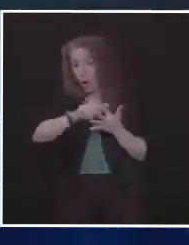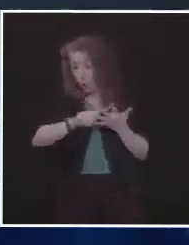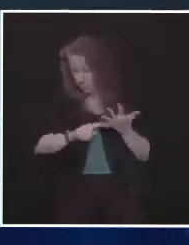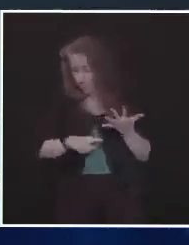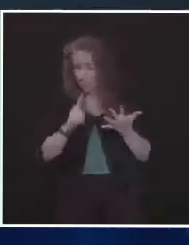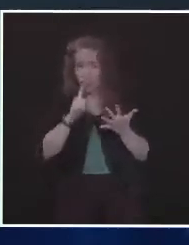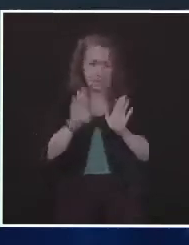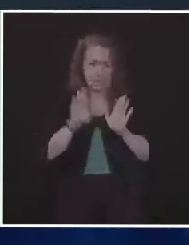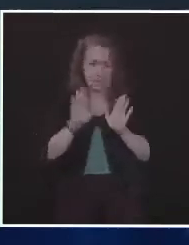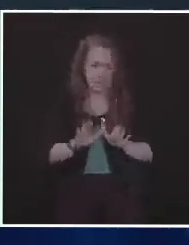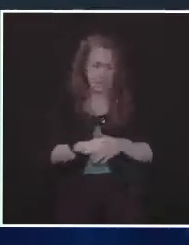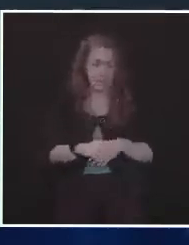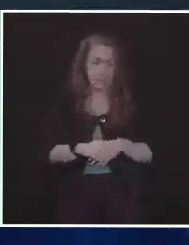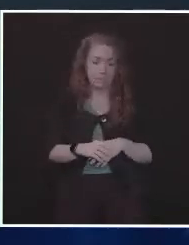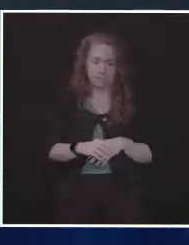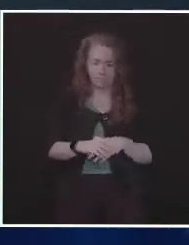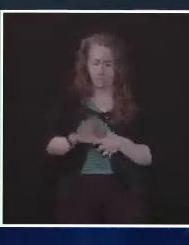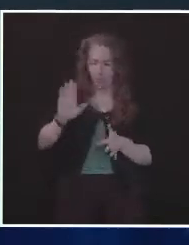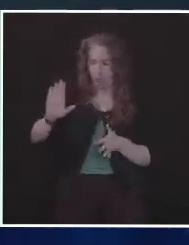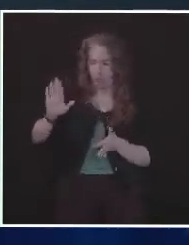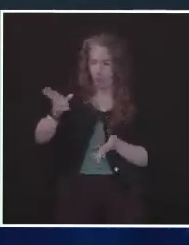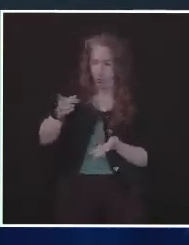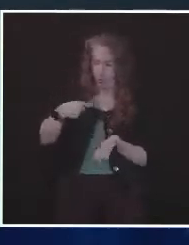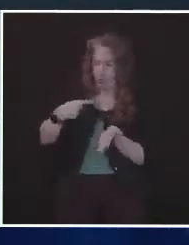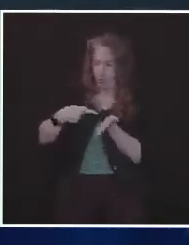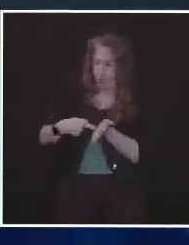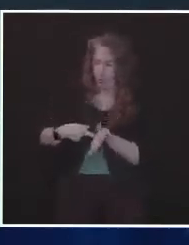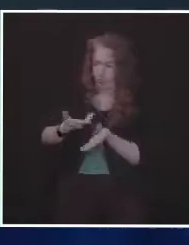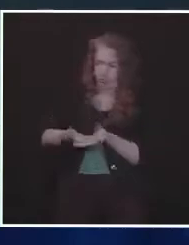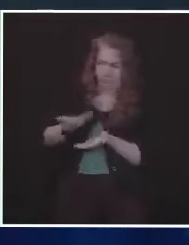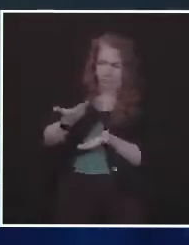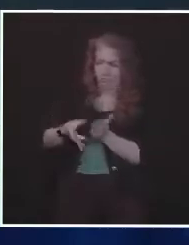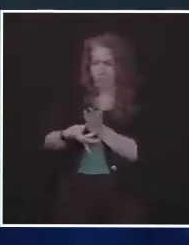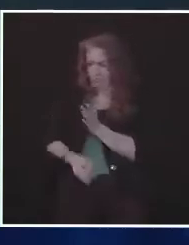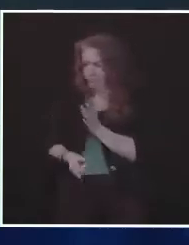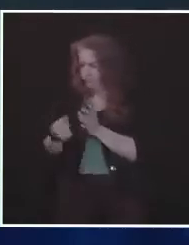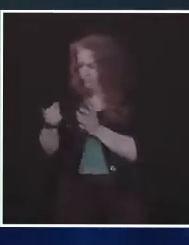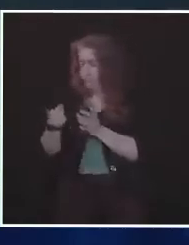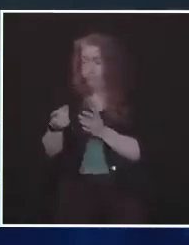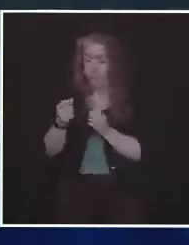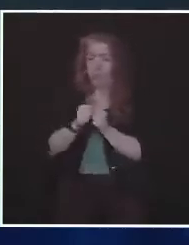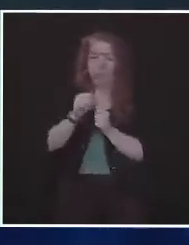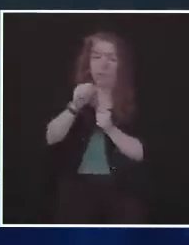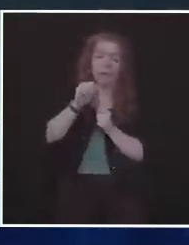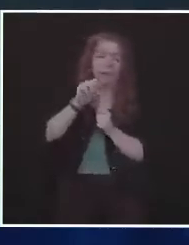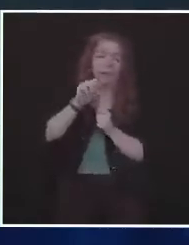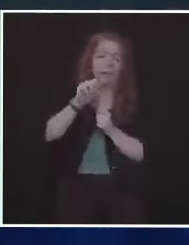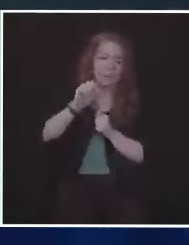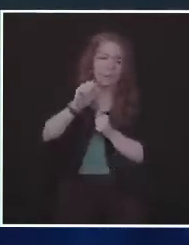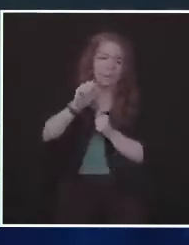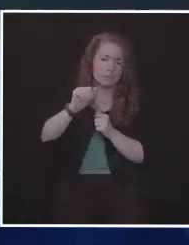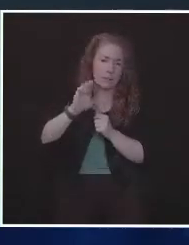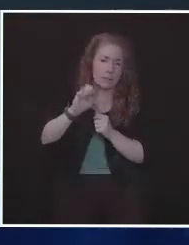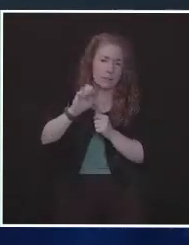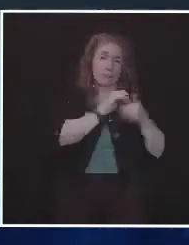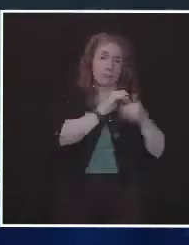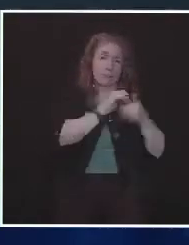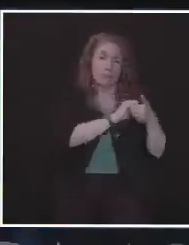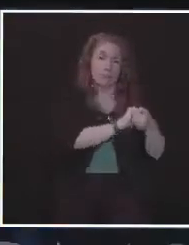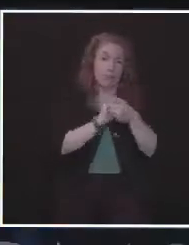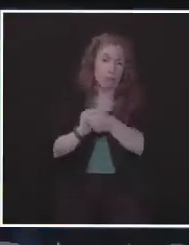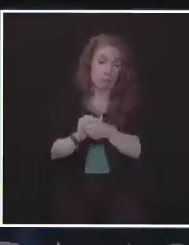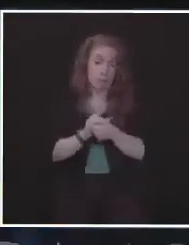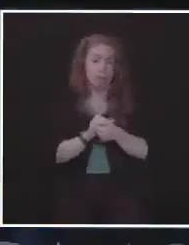Kathy's proven track record and her credibility with our aerospace and international partners is critical to our